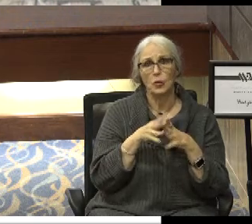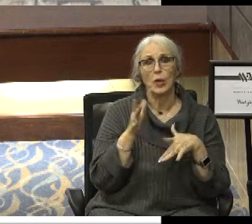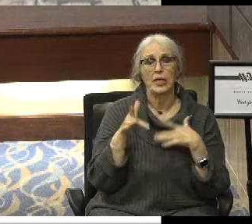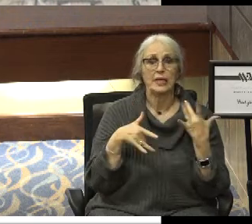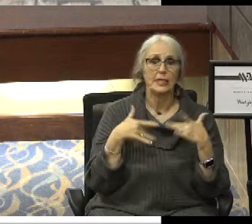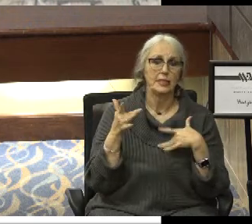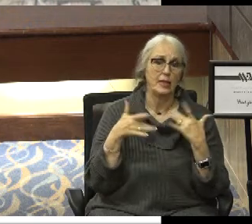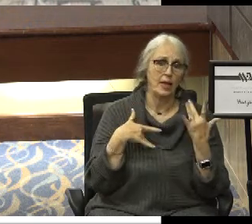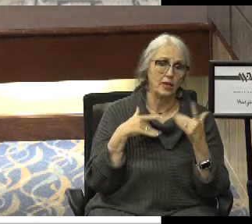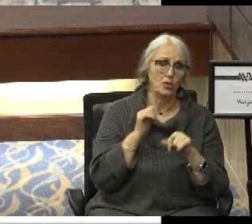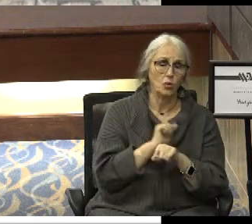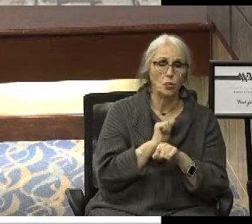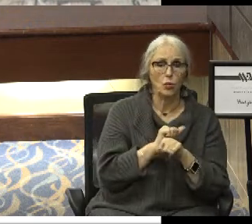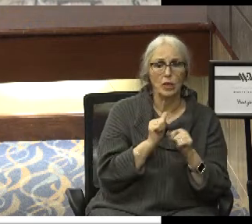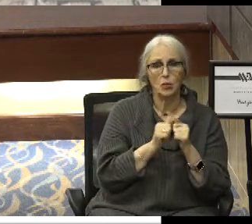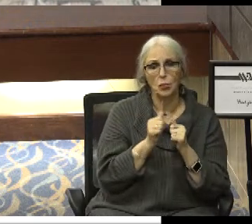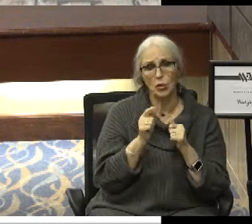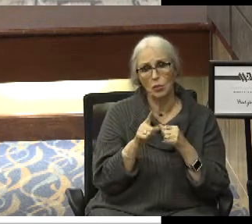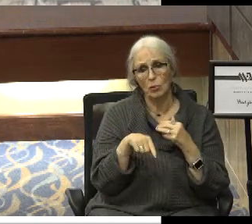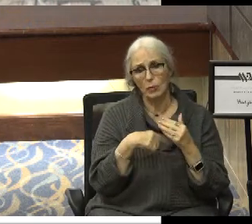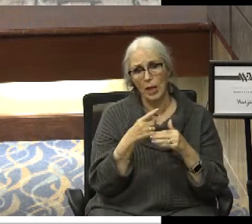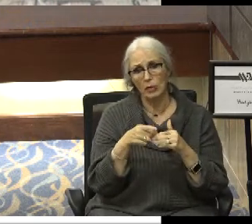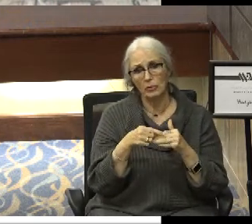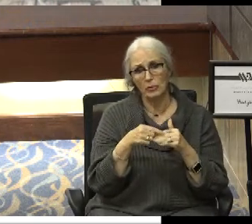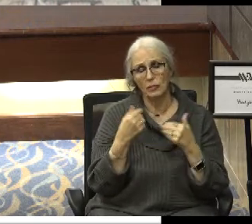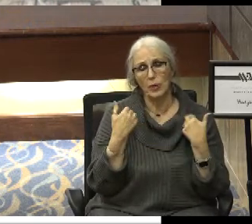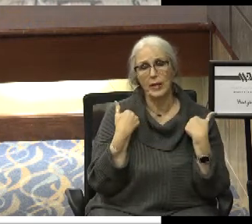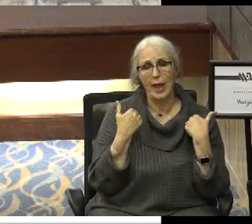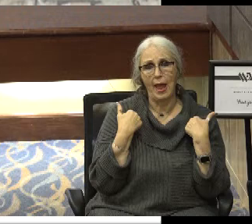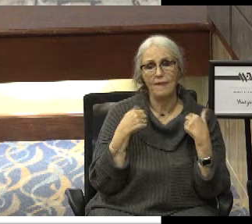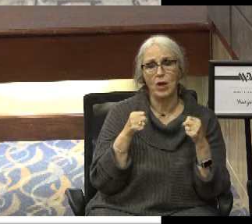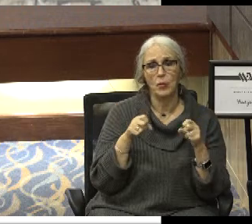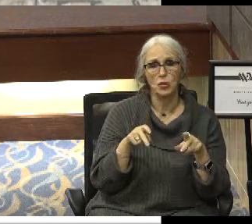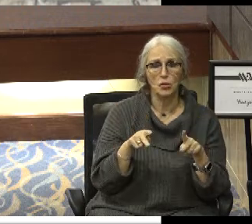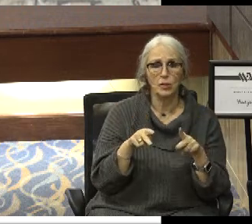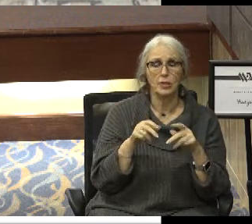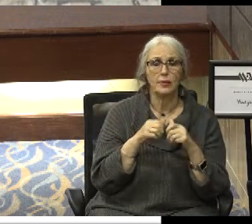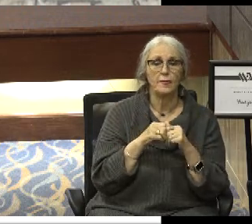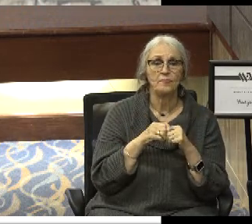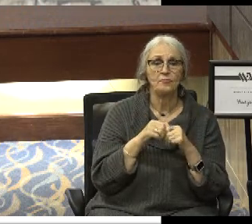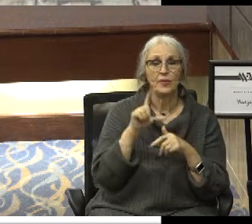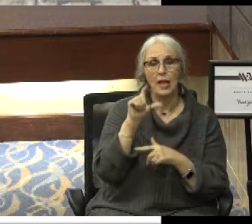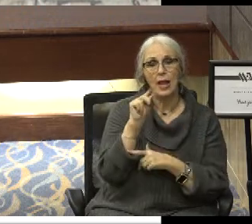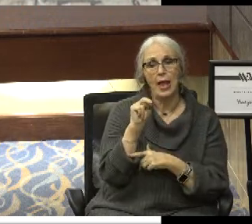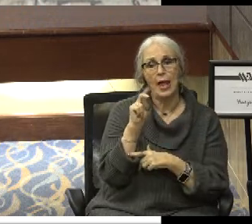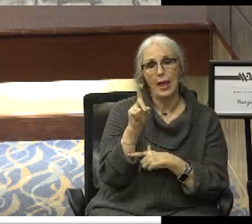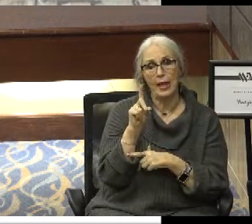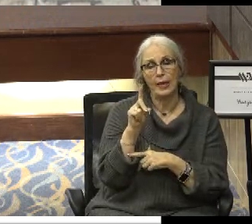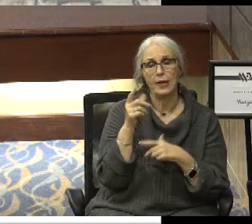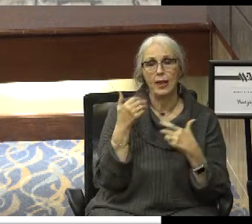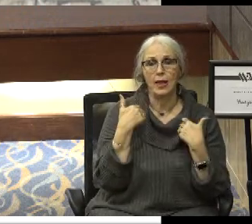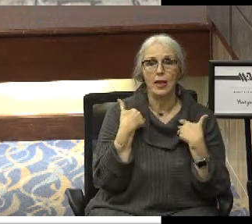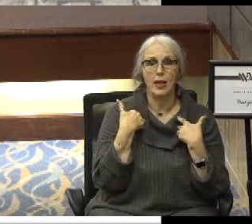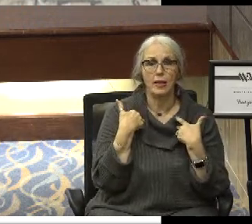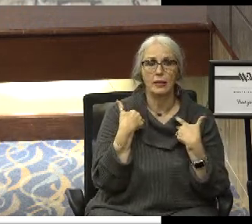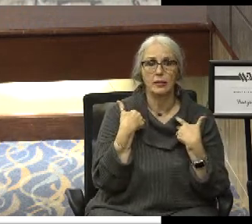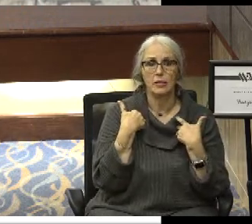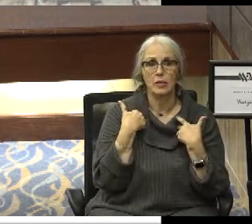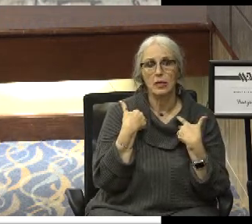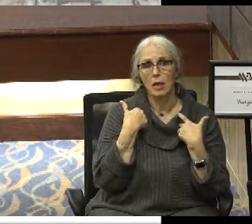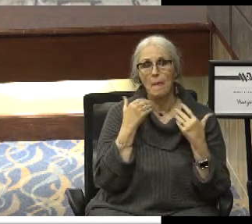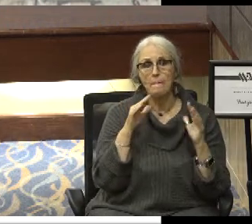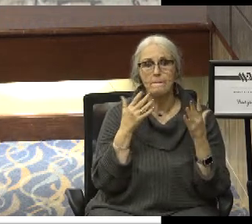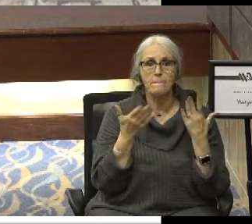excited to be working with you all on if we have that opportunity. So that land brings in potential to evolve the